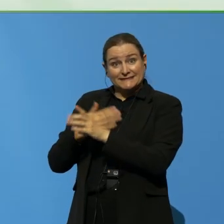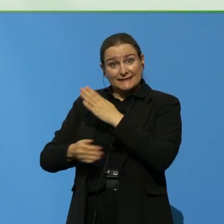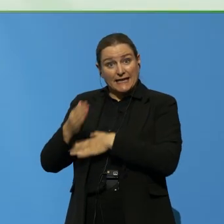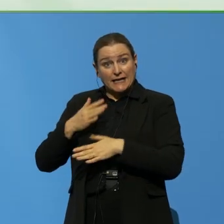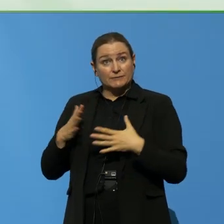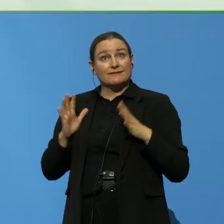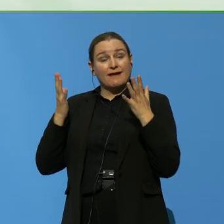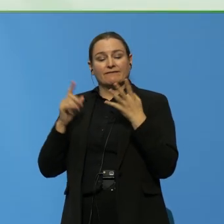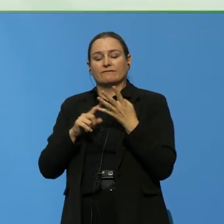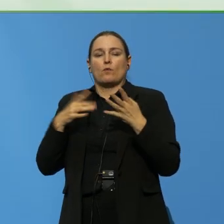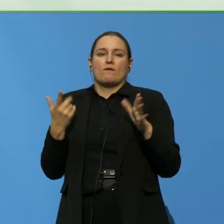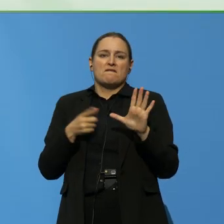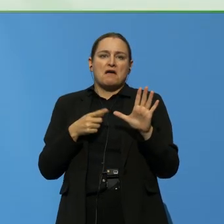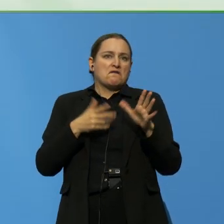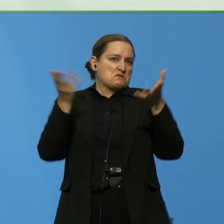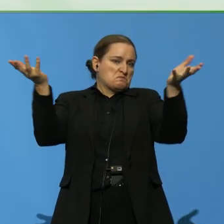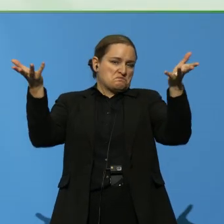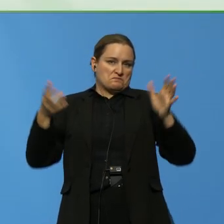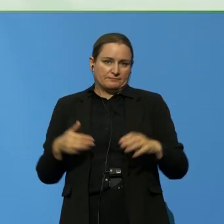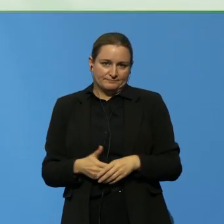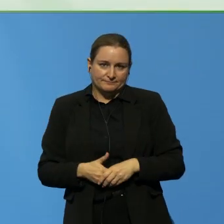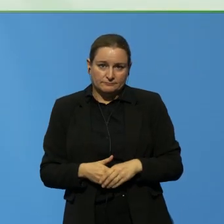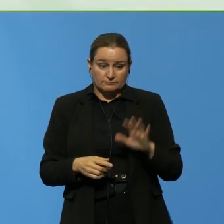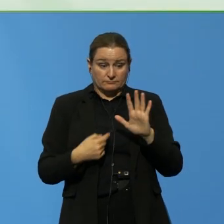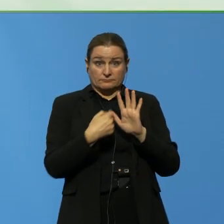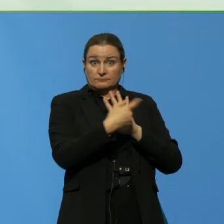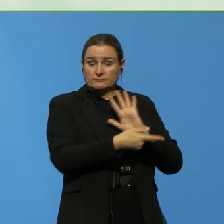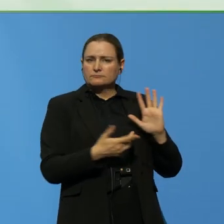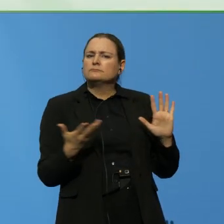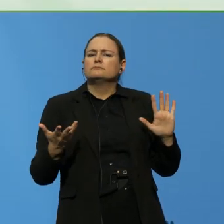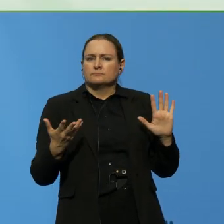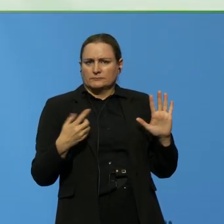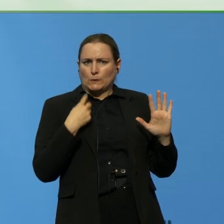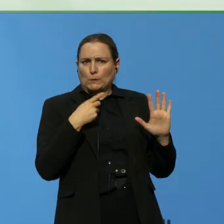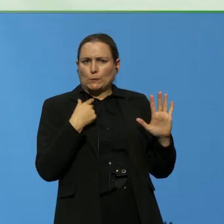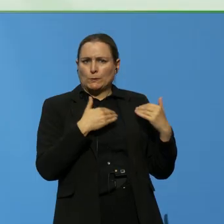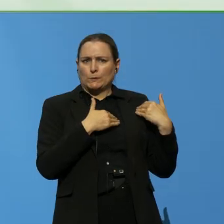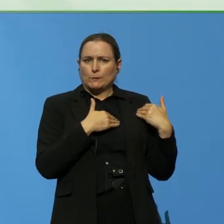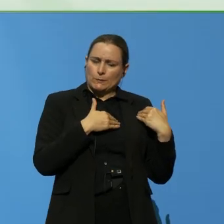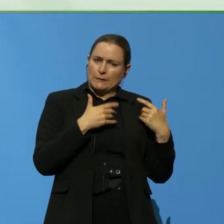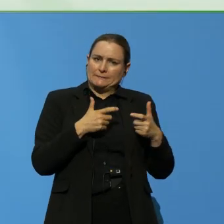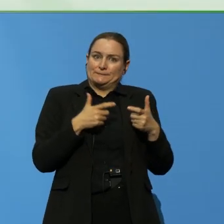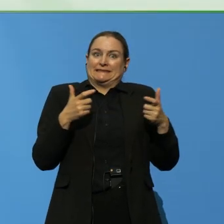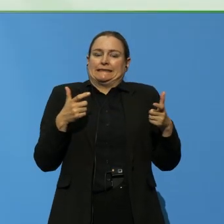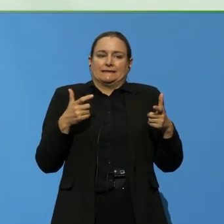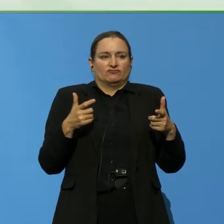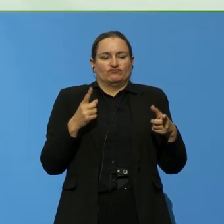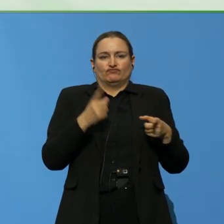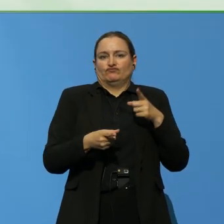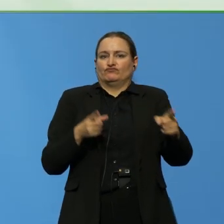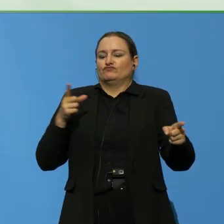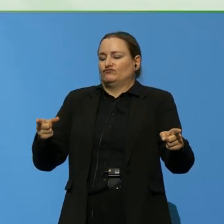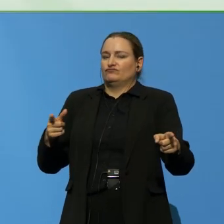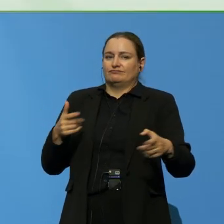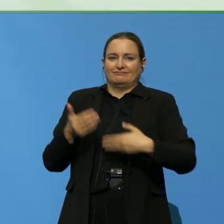not mention. So who ultimately holds the biggest influence? And I'll start with Shani and go